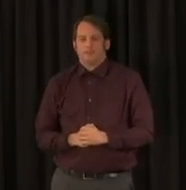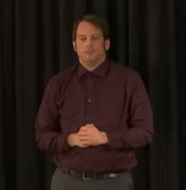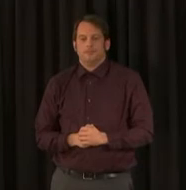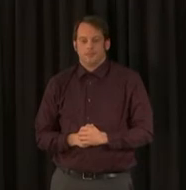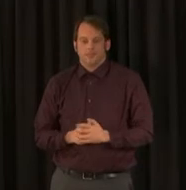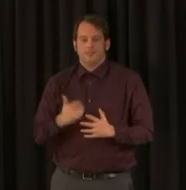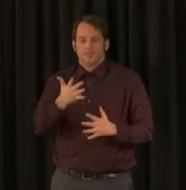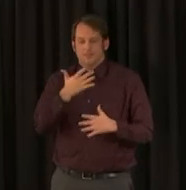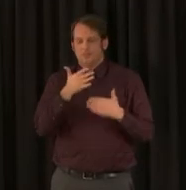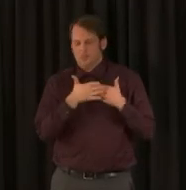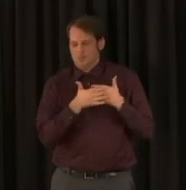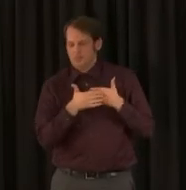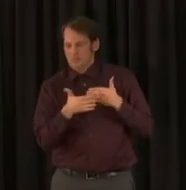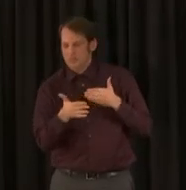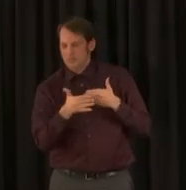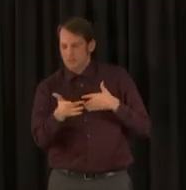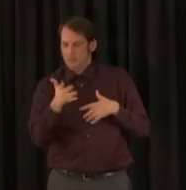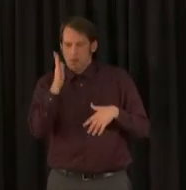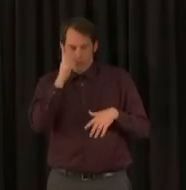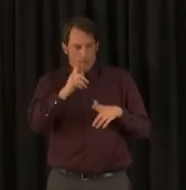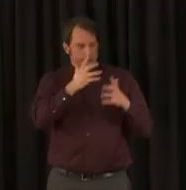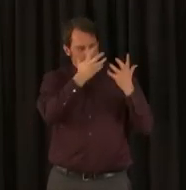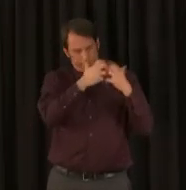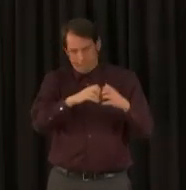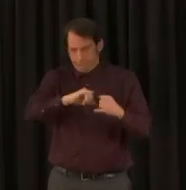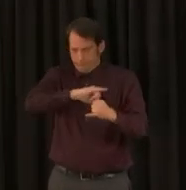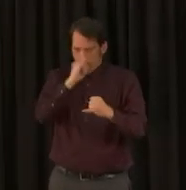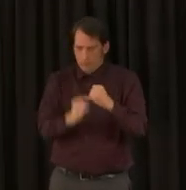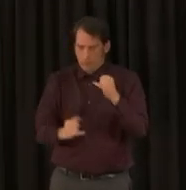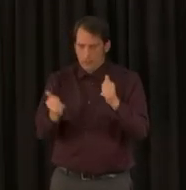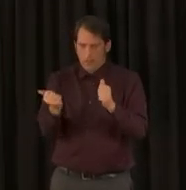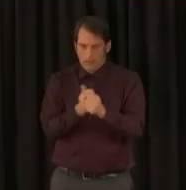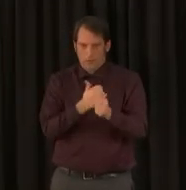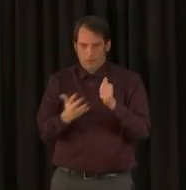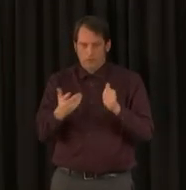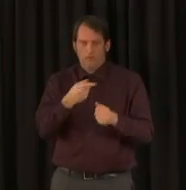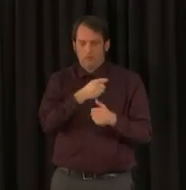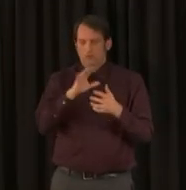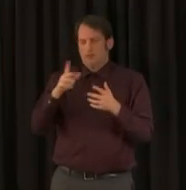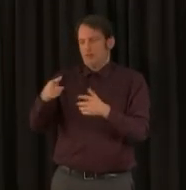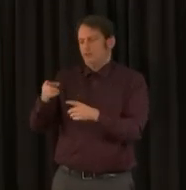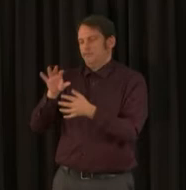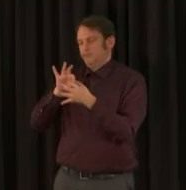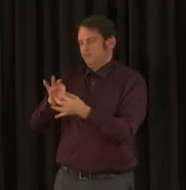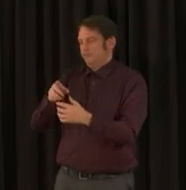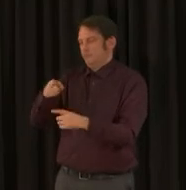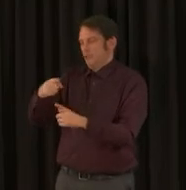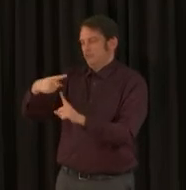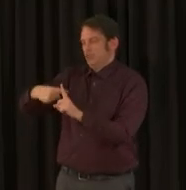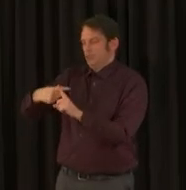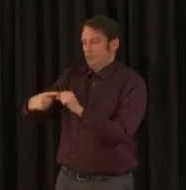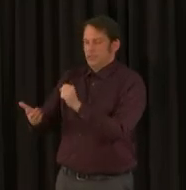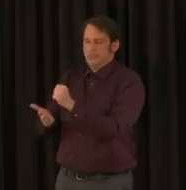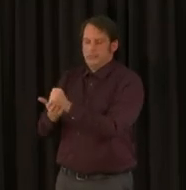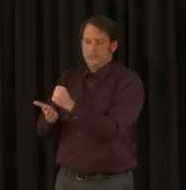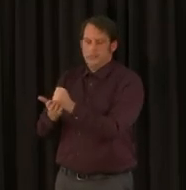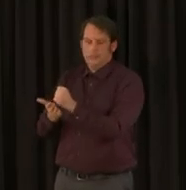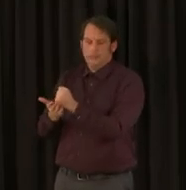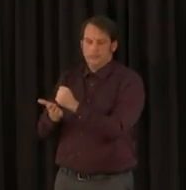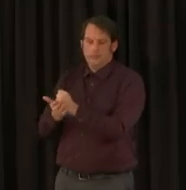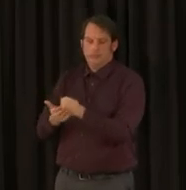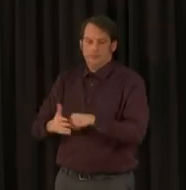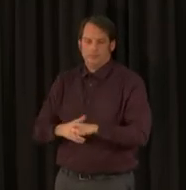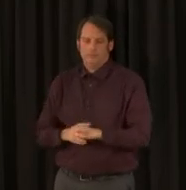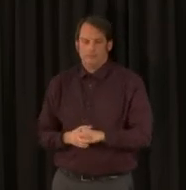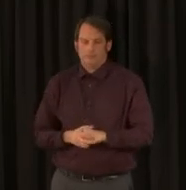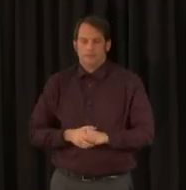finalize the district's program and the district's approach to rental assistance, given that federal resource. Something